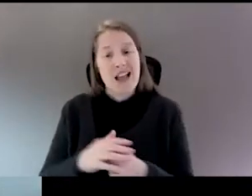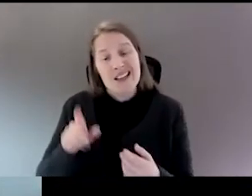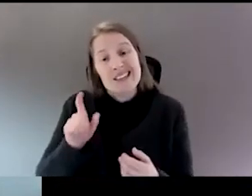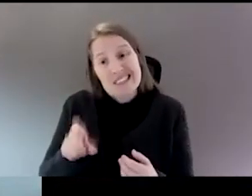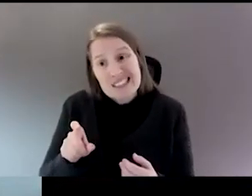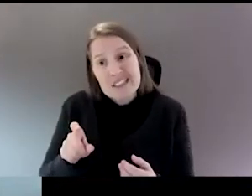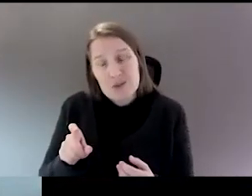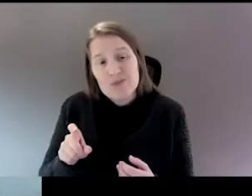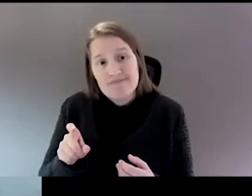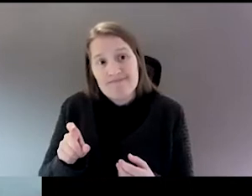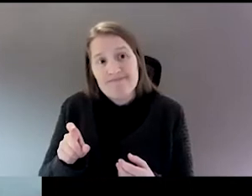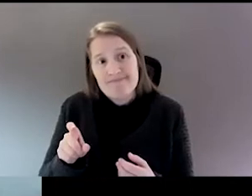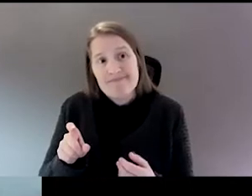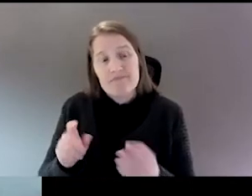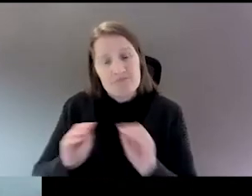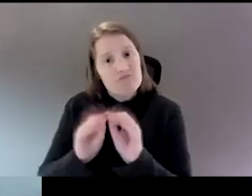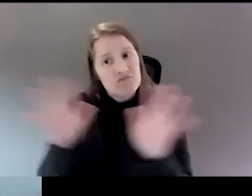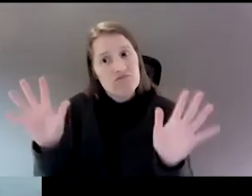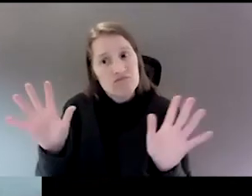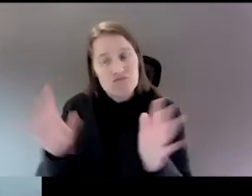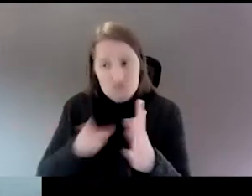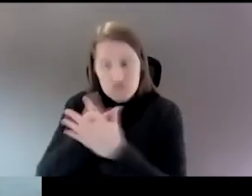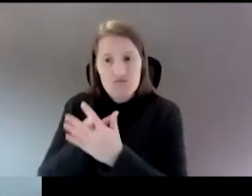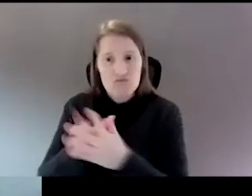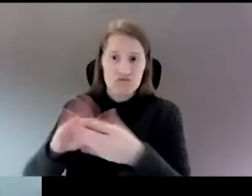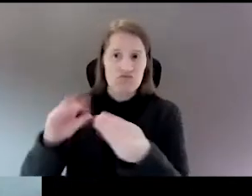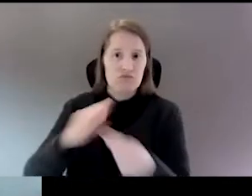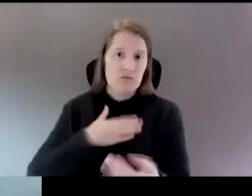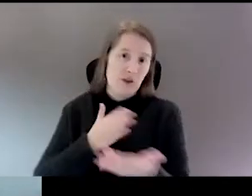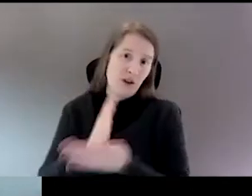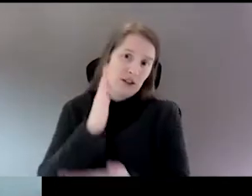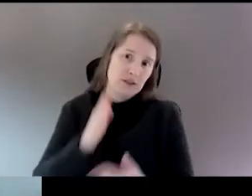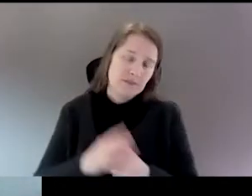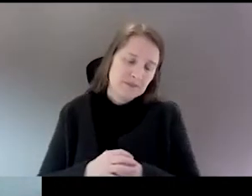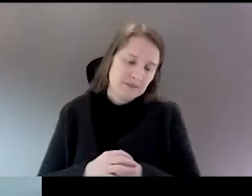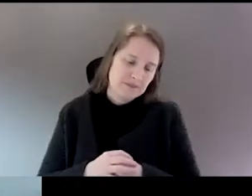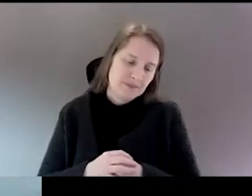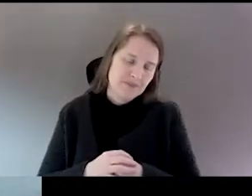it a point to assert those rights. Easier said than done.